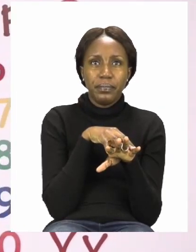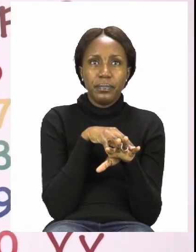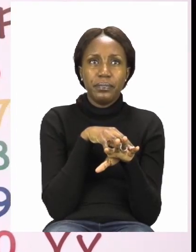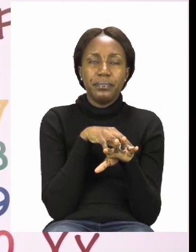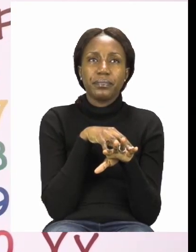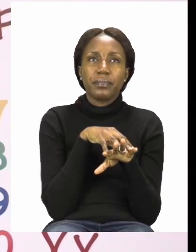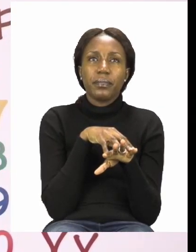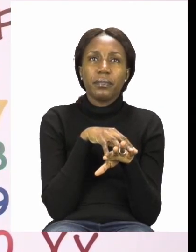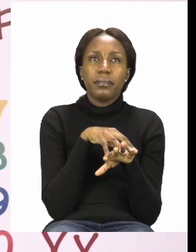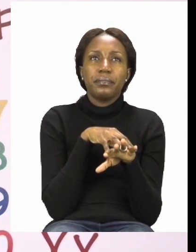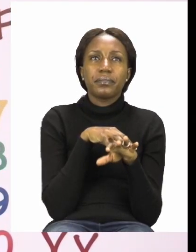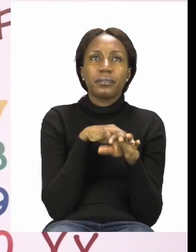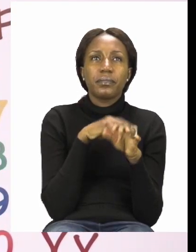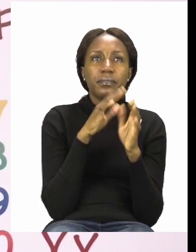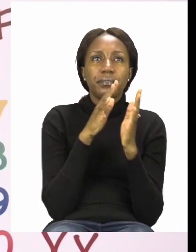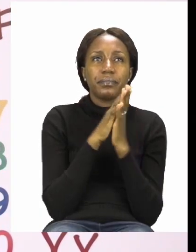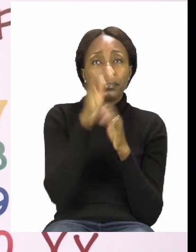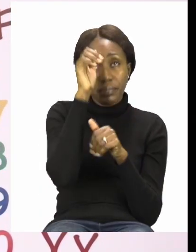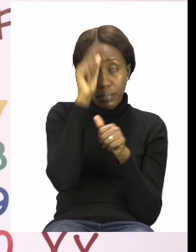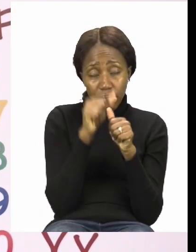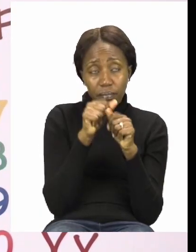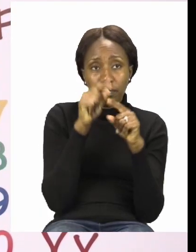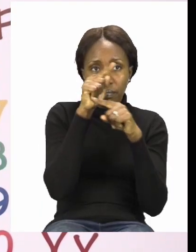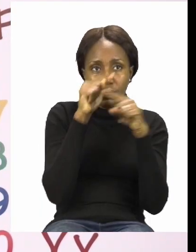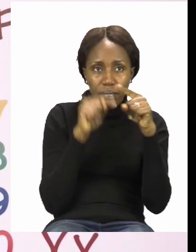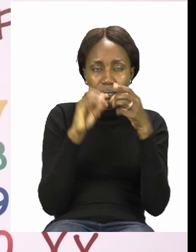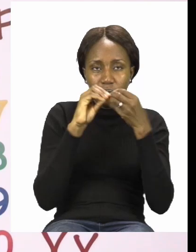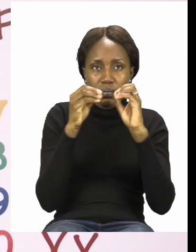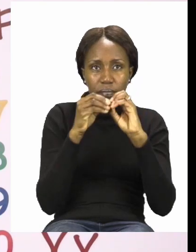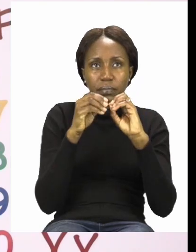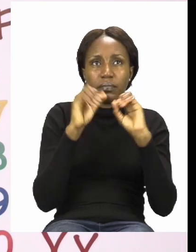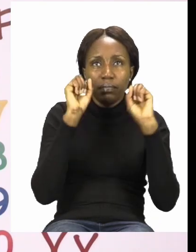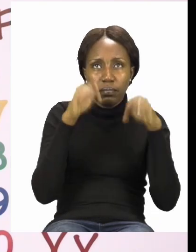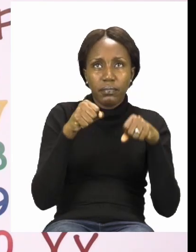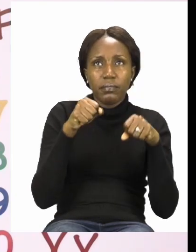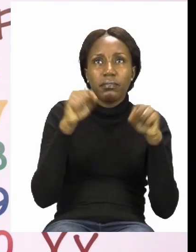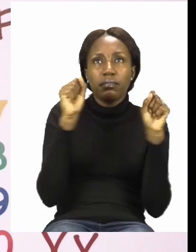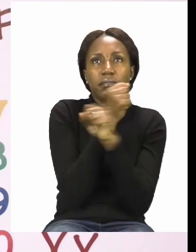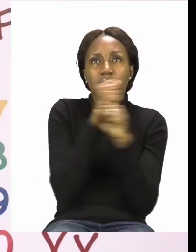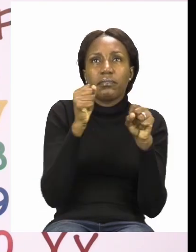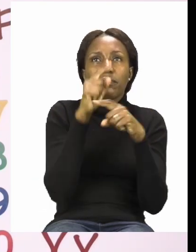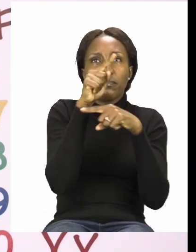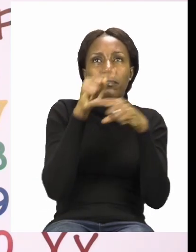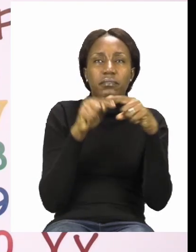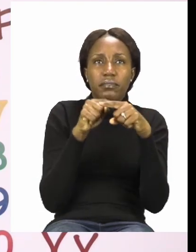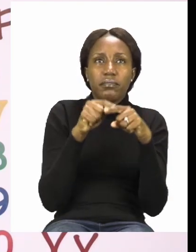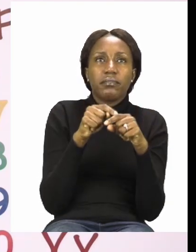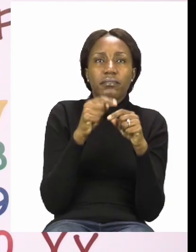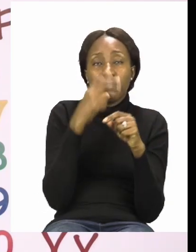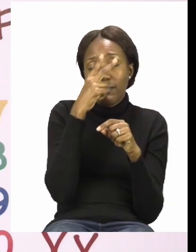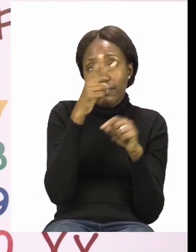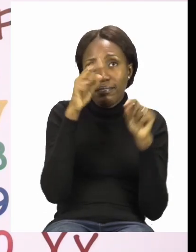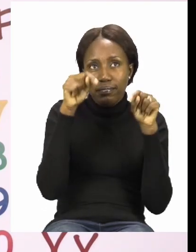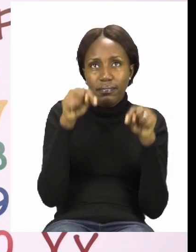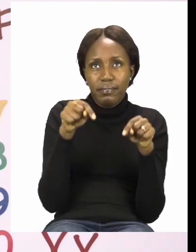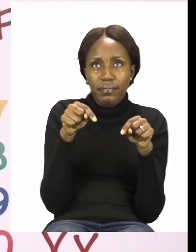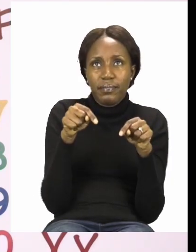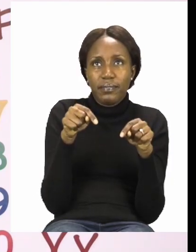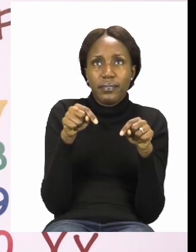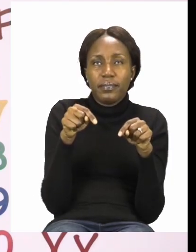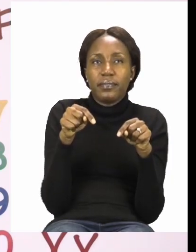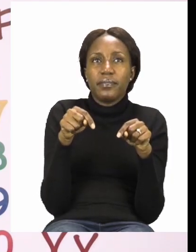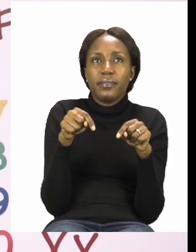remember what odd numbers look like and what even numbers look like. I'll see you soon after the advert